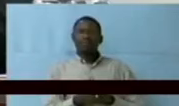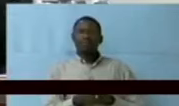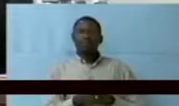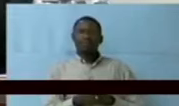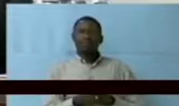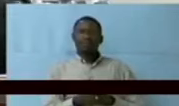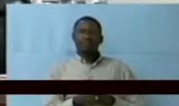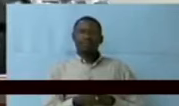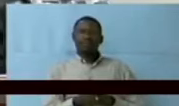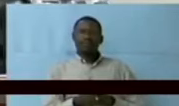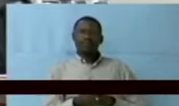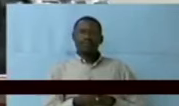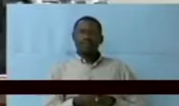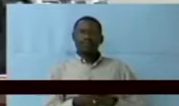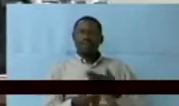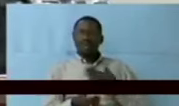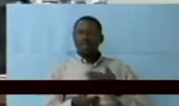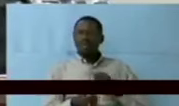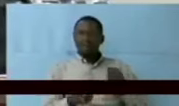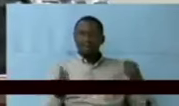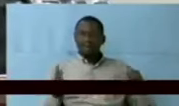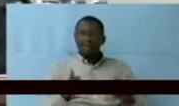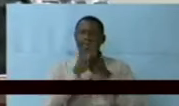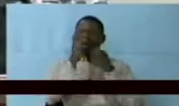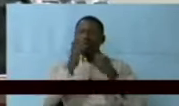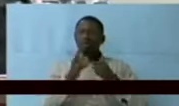I just had a bang on my car.